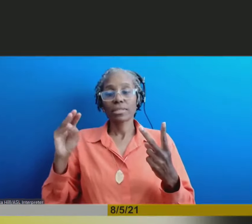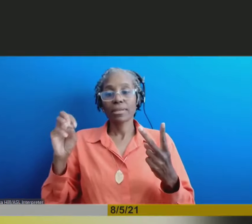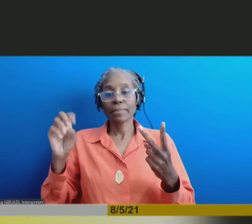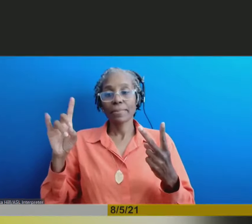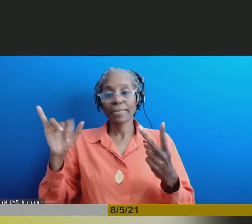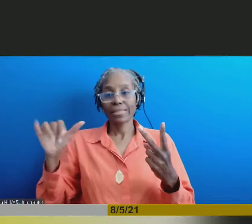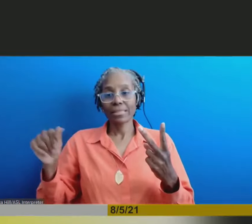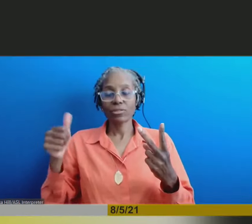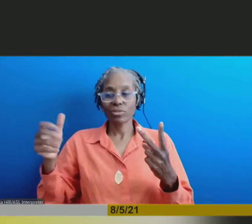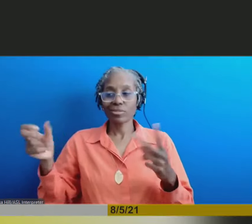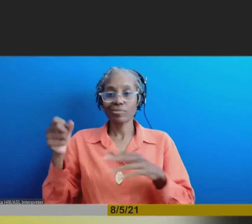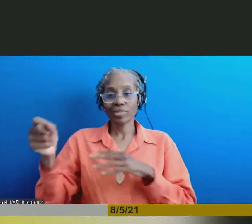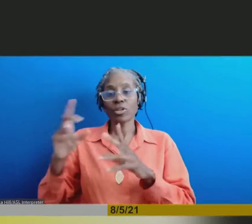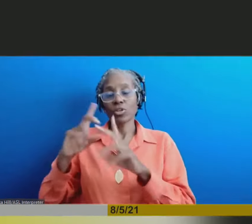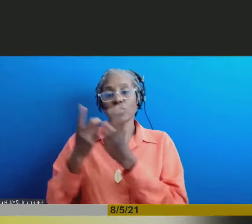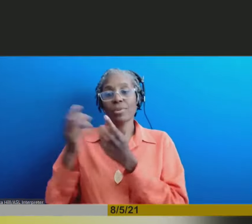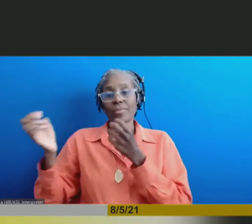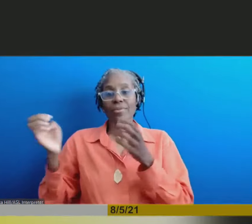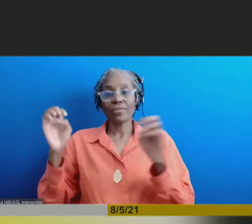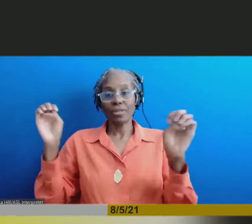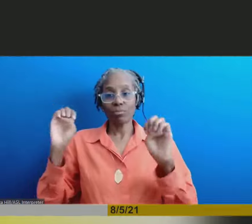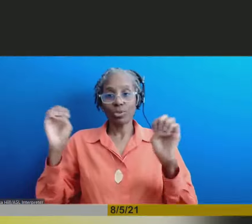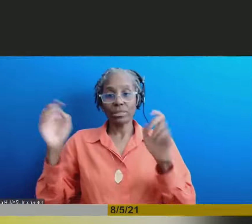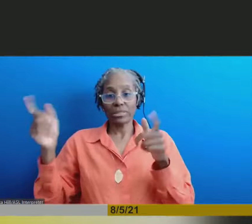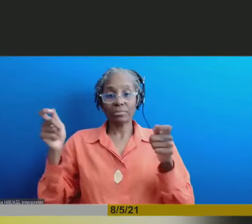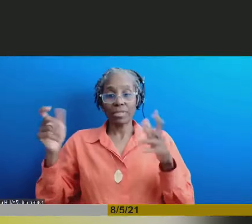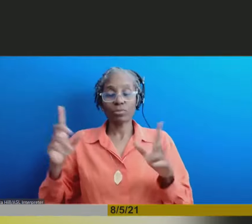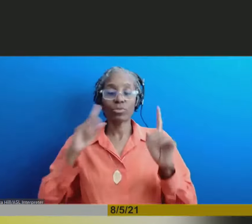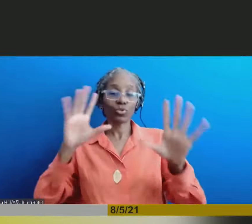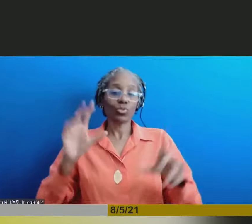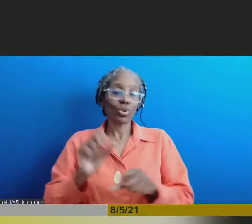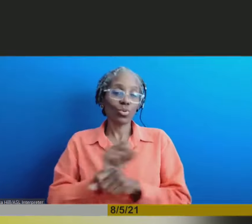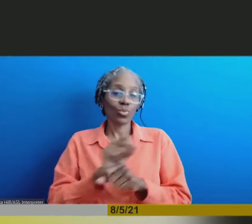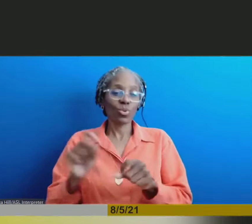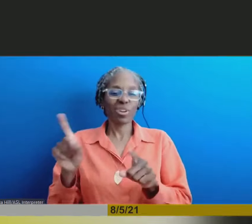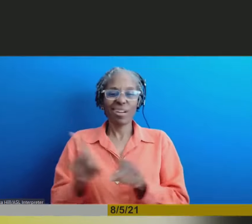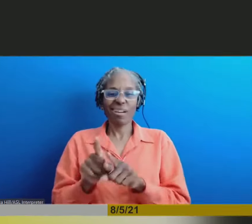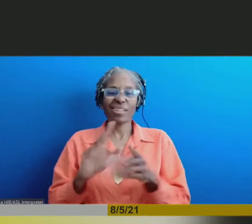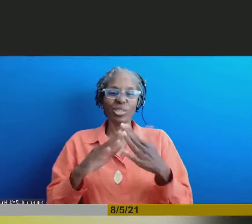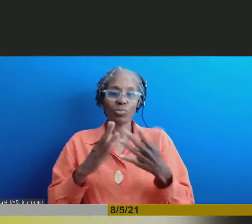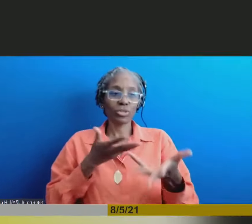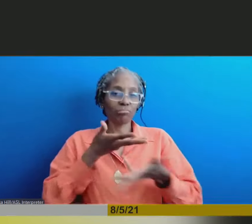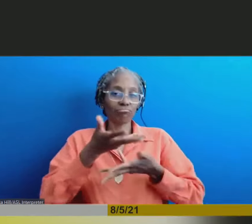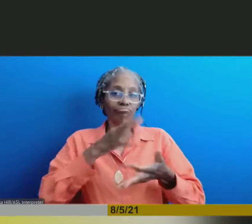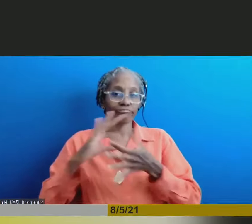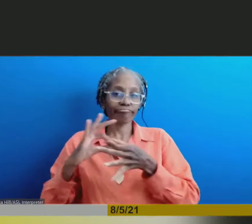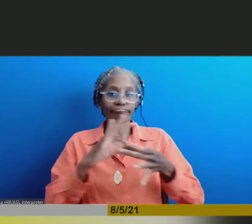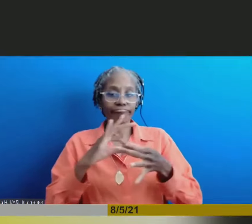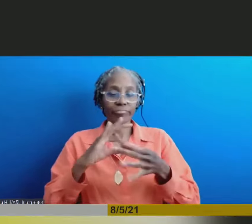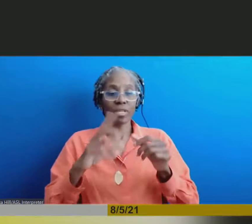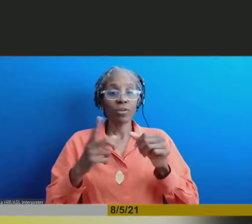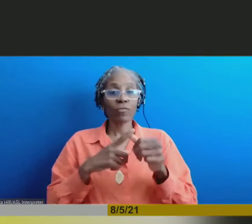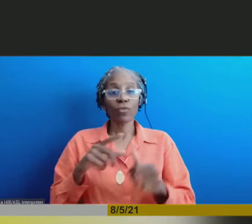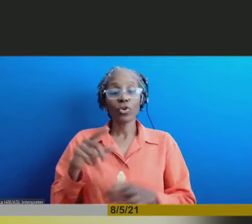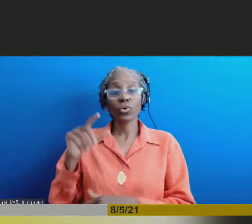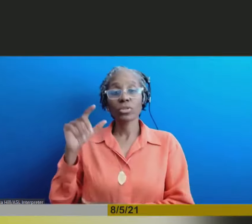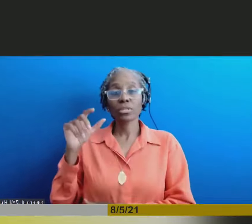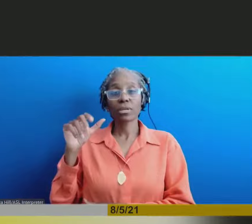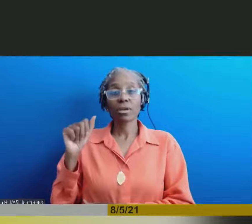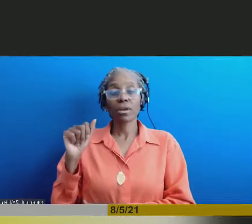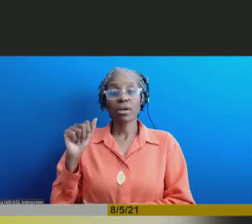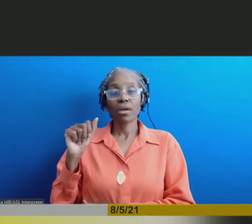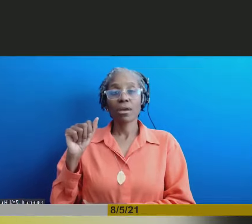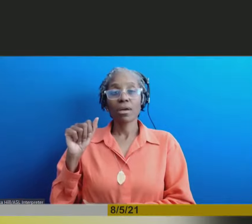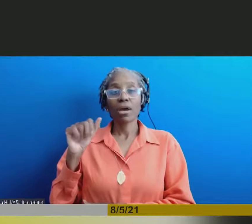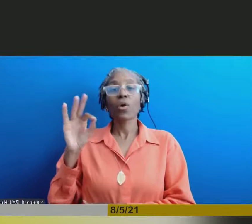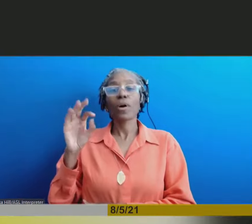Emergency Management and also has been doing great work as a community liaison. So we'll start with Femi, who,